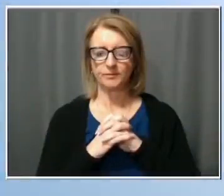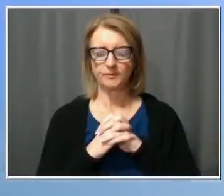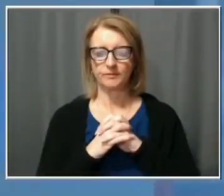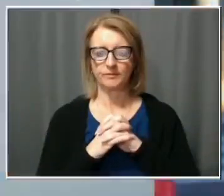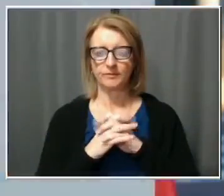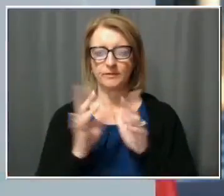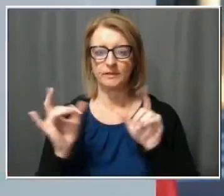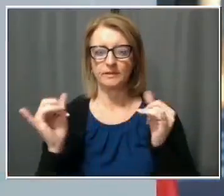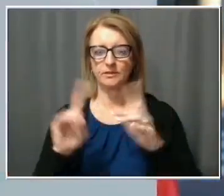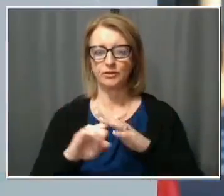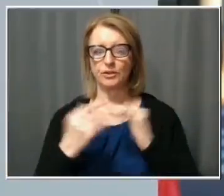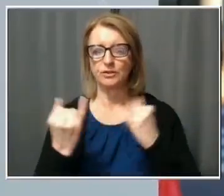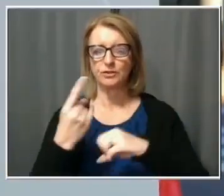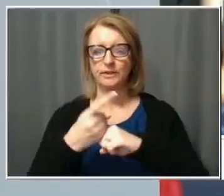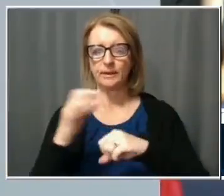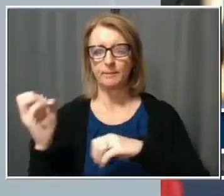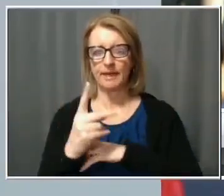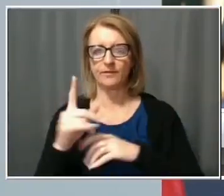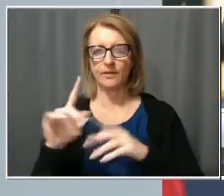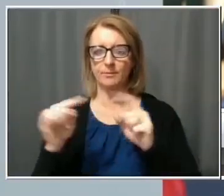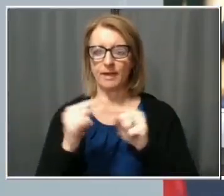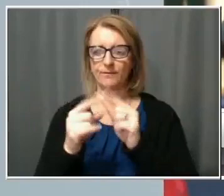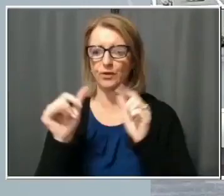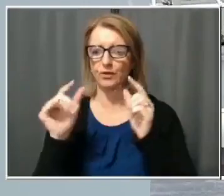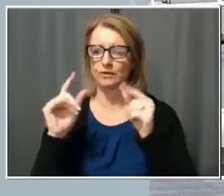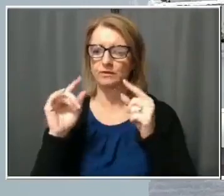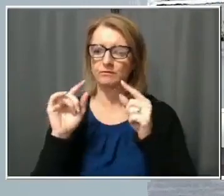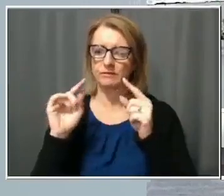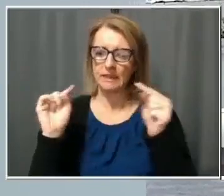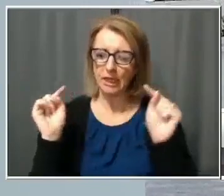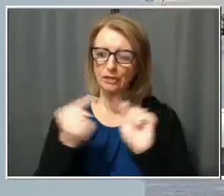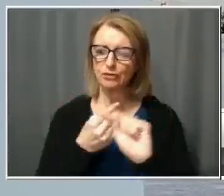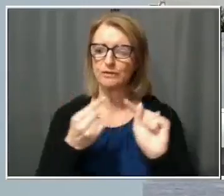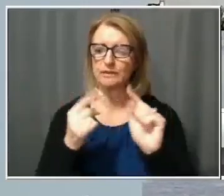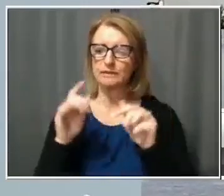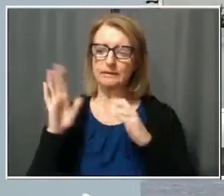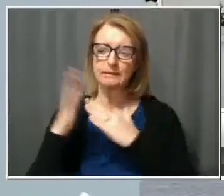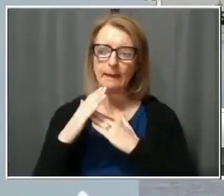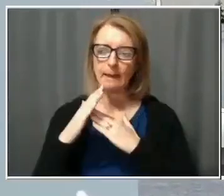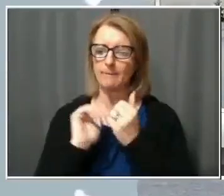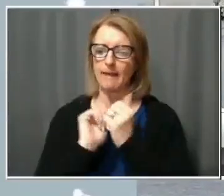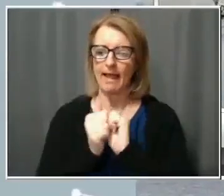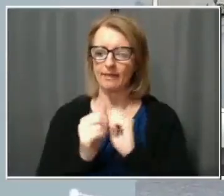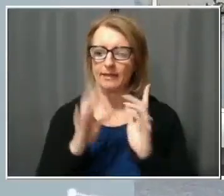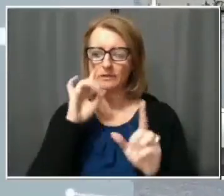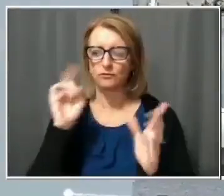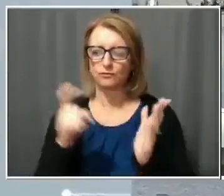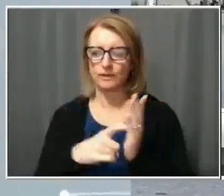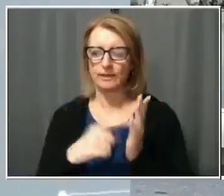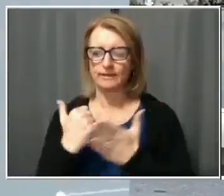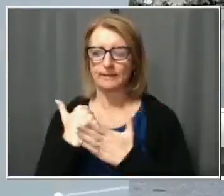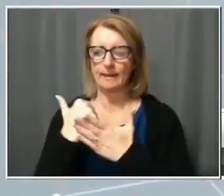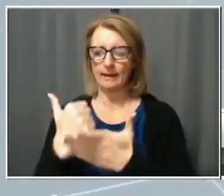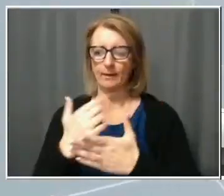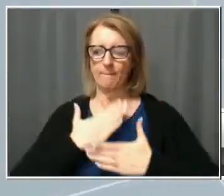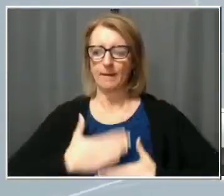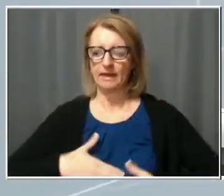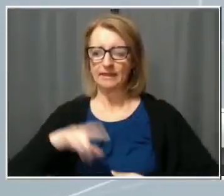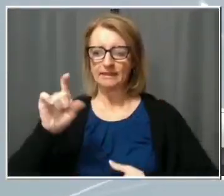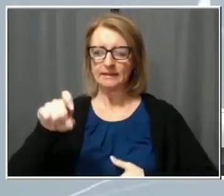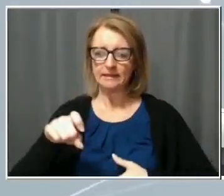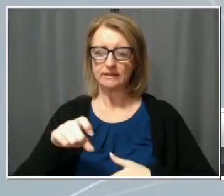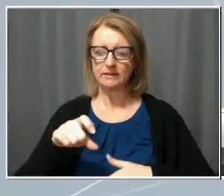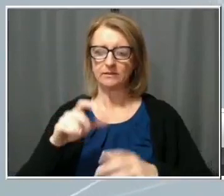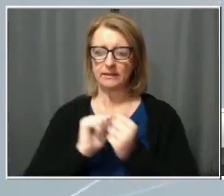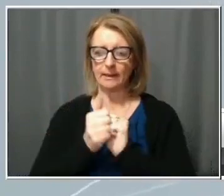Coming up today, bouncing back from a painful injury. Even a top-tier athlete needs help recognizing what their body needs. What this